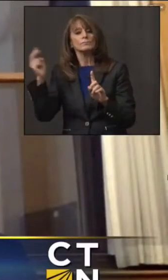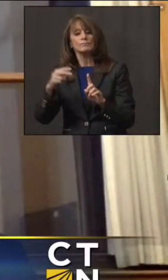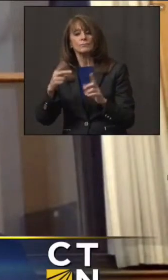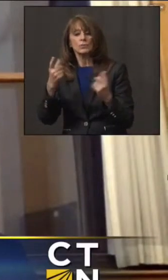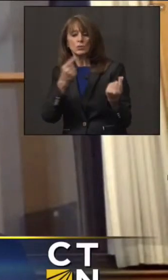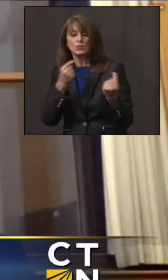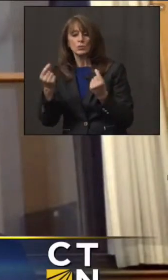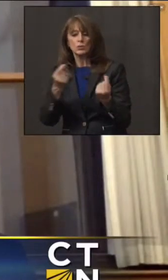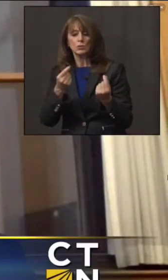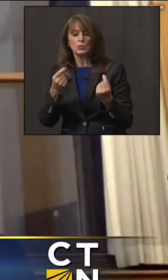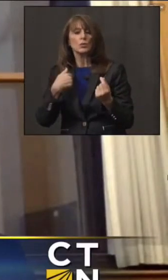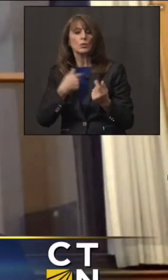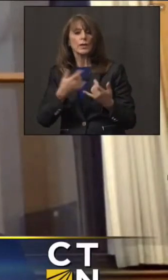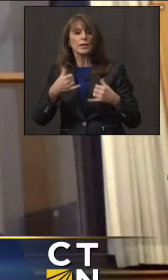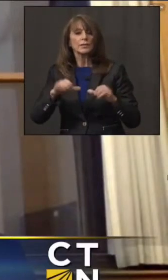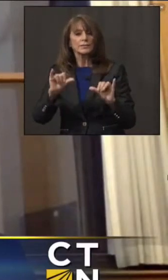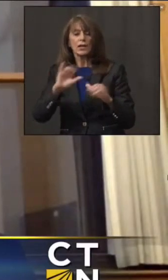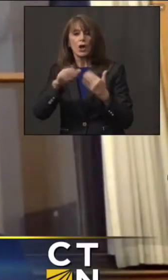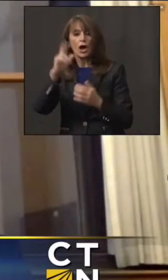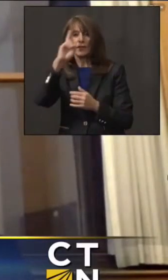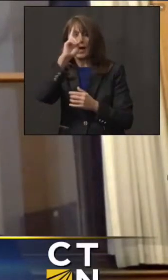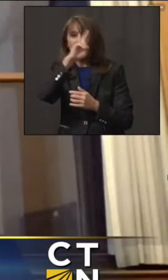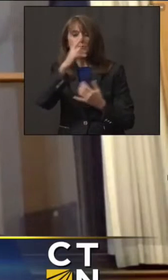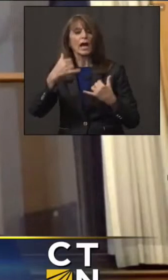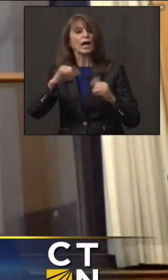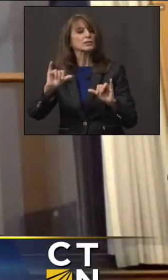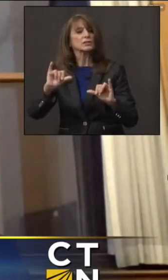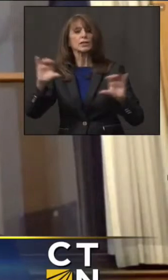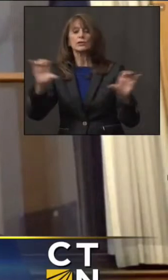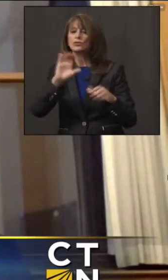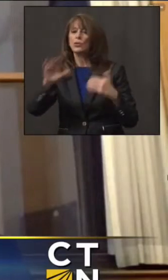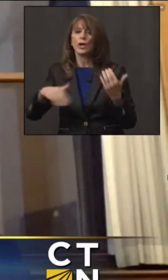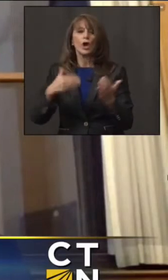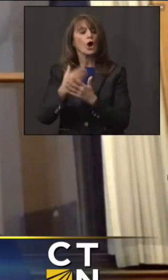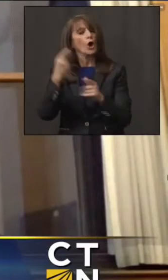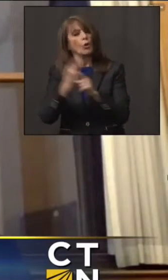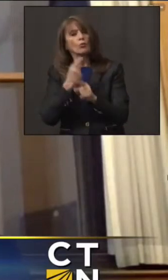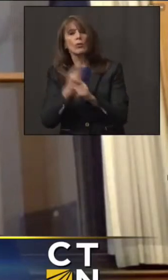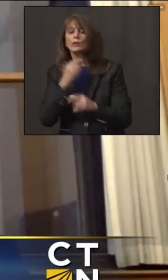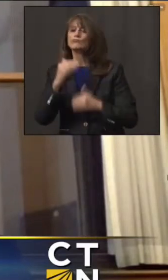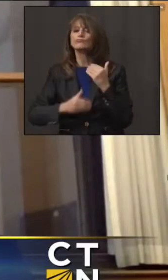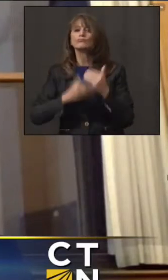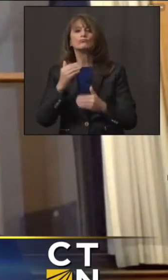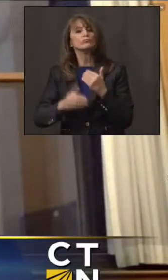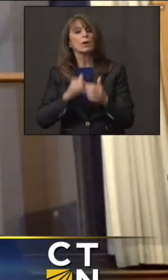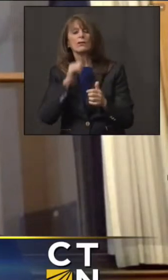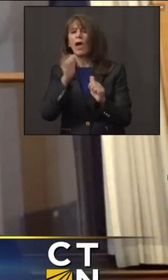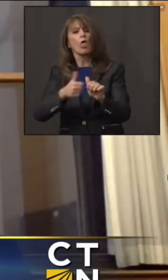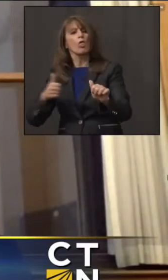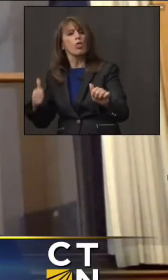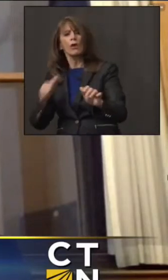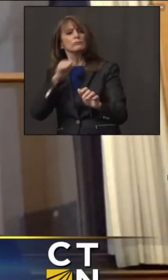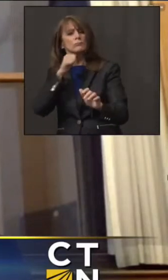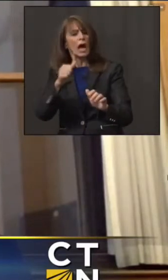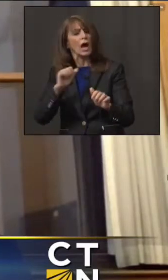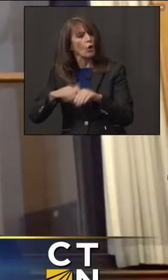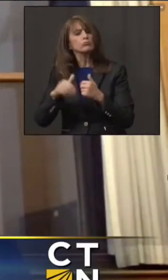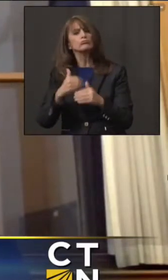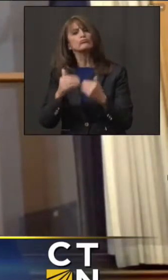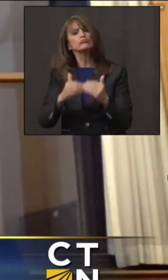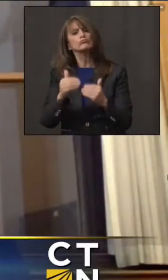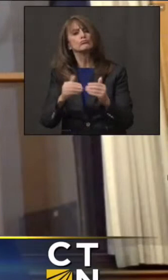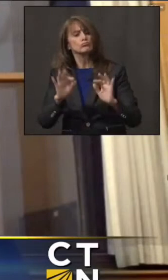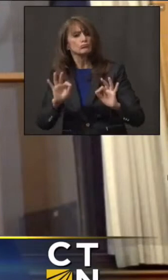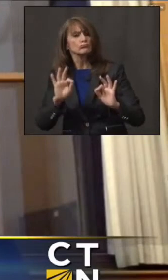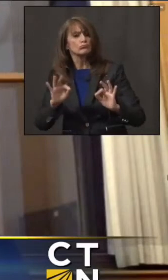that all of our hospitals are still performing all of their regular procedures, tending to the medical needs of the citizens of Connecticut that